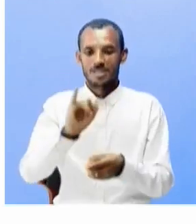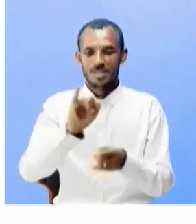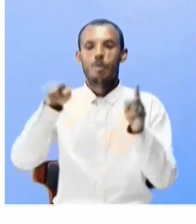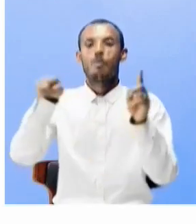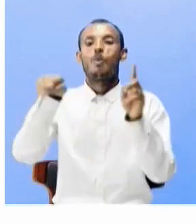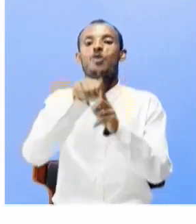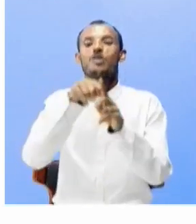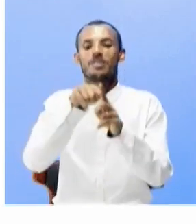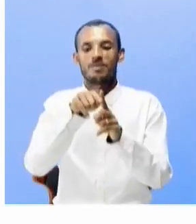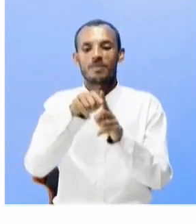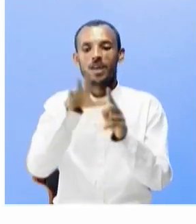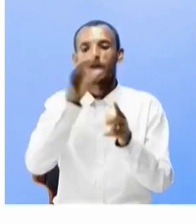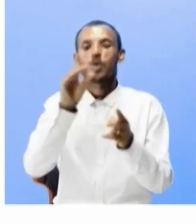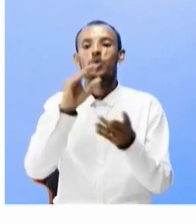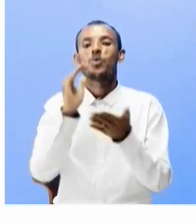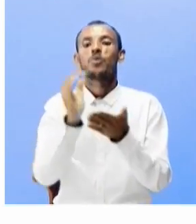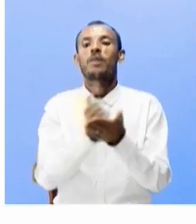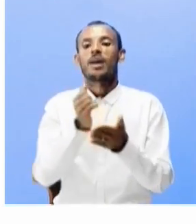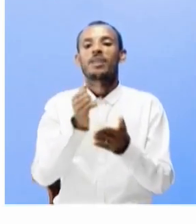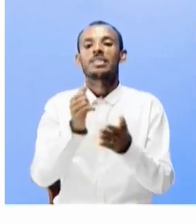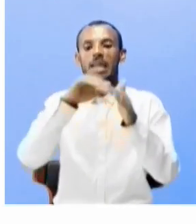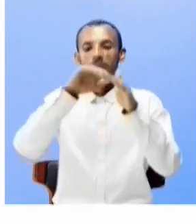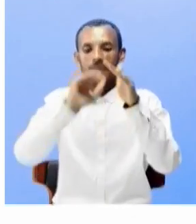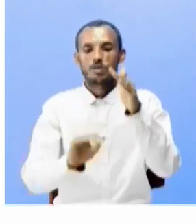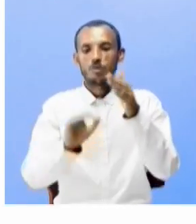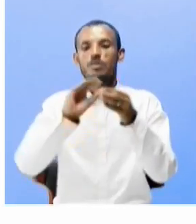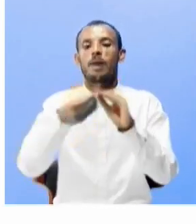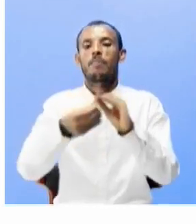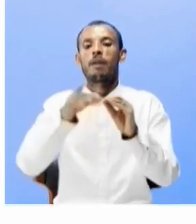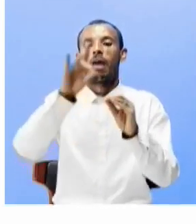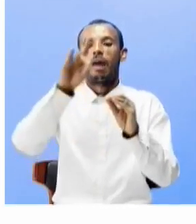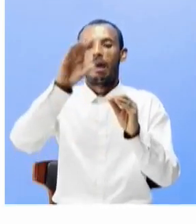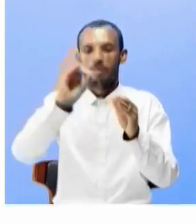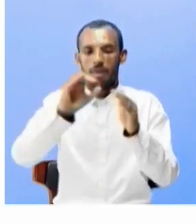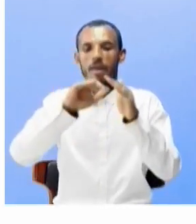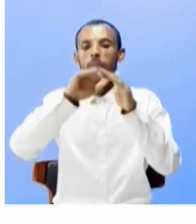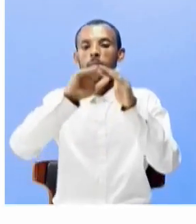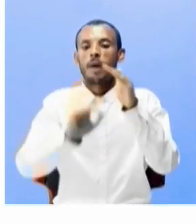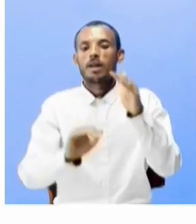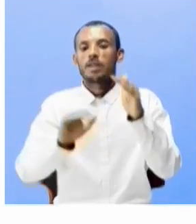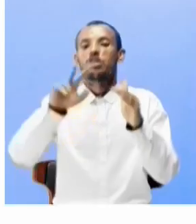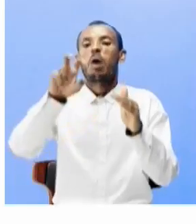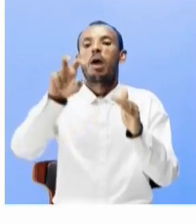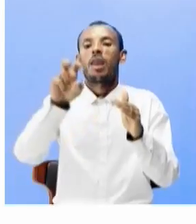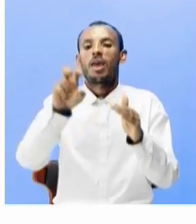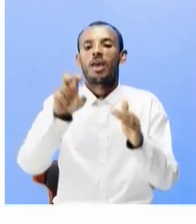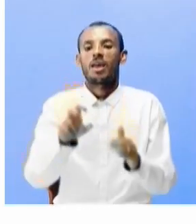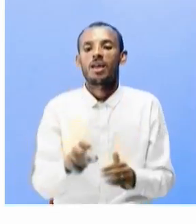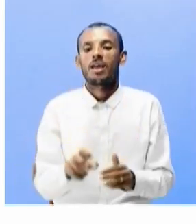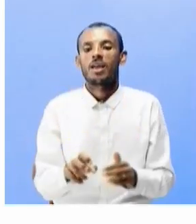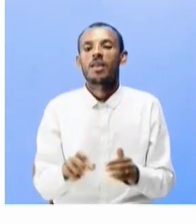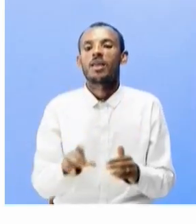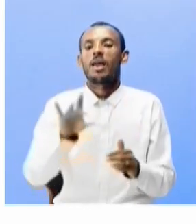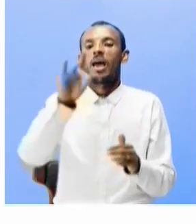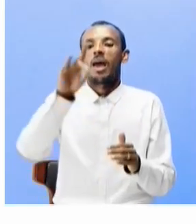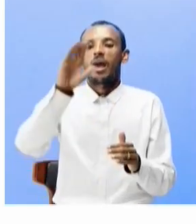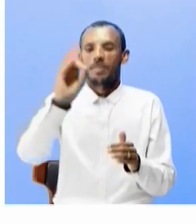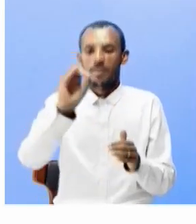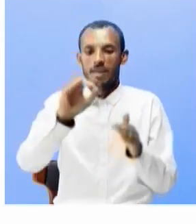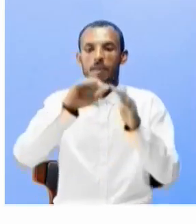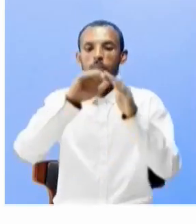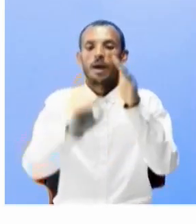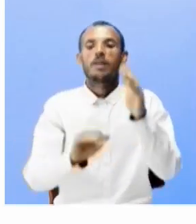positive, and you take the difference of the numbers, 80 and 20. The difference of 80